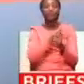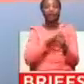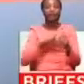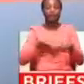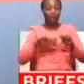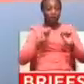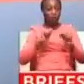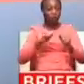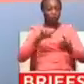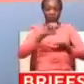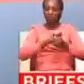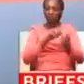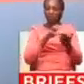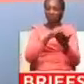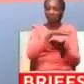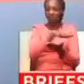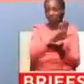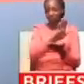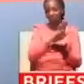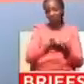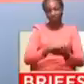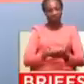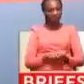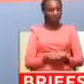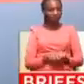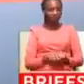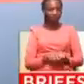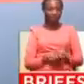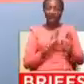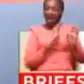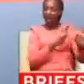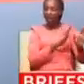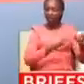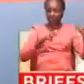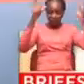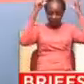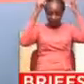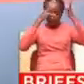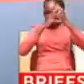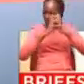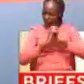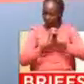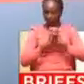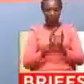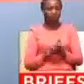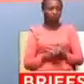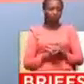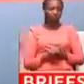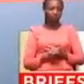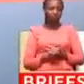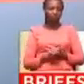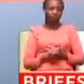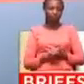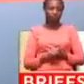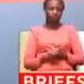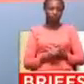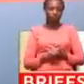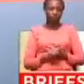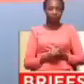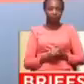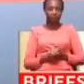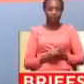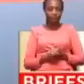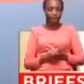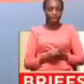rectify the situation, you're going to put yourself in witchcraft. And then witchcraft does not go away. It just gets deeper and